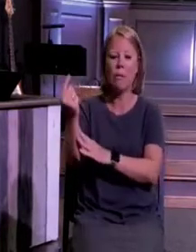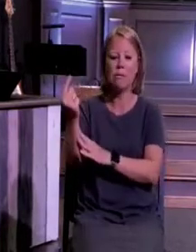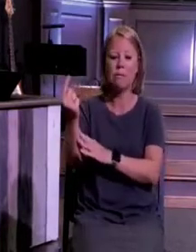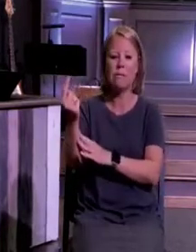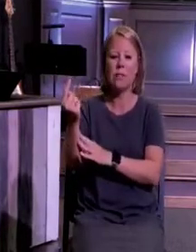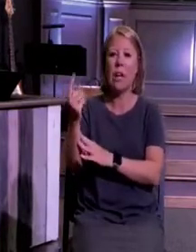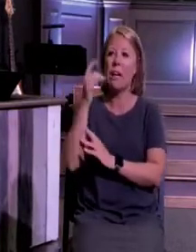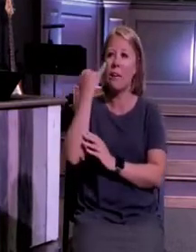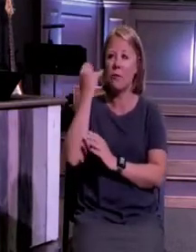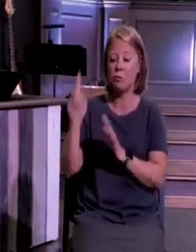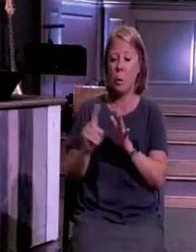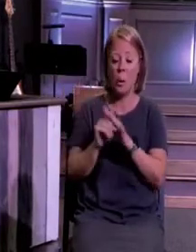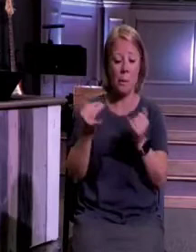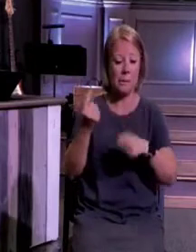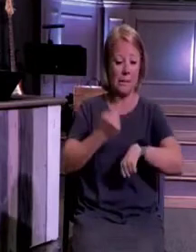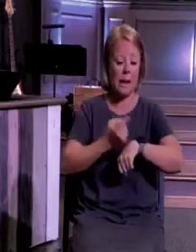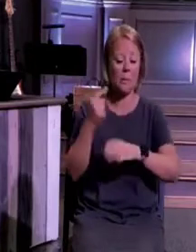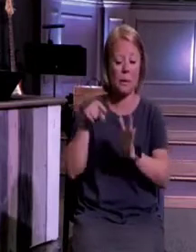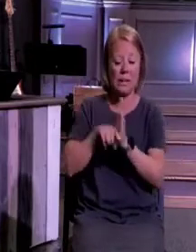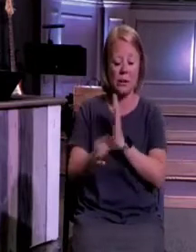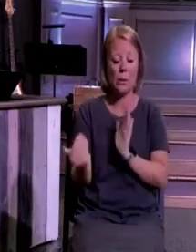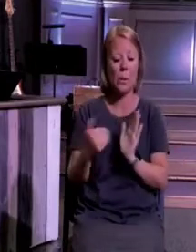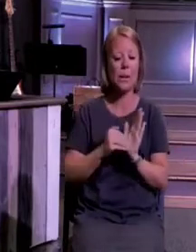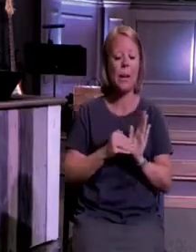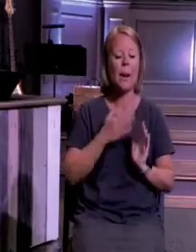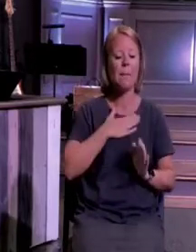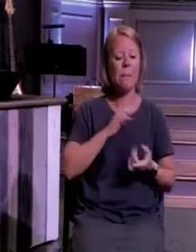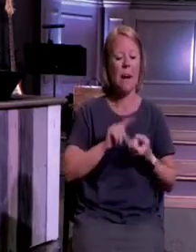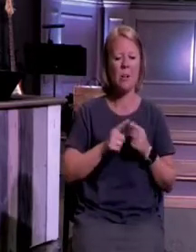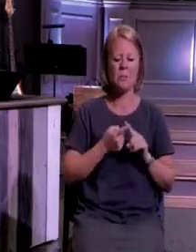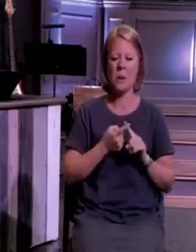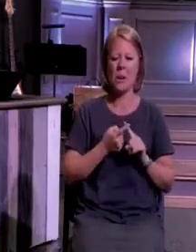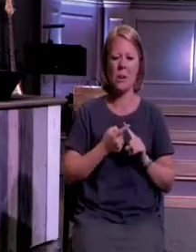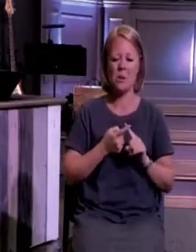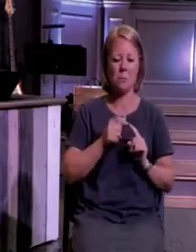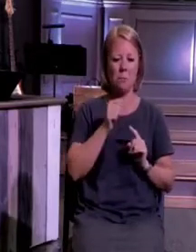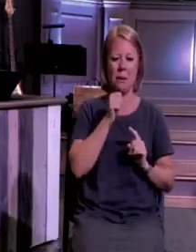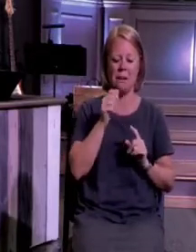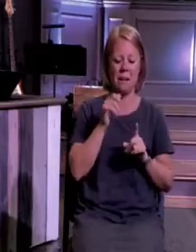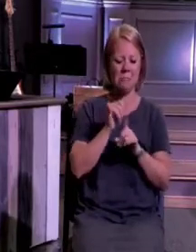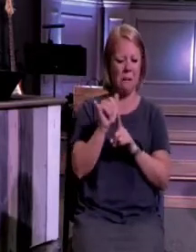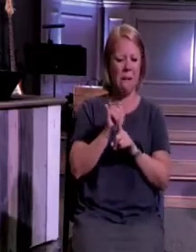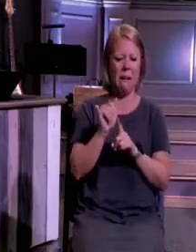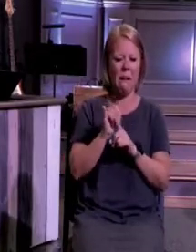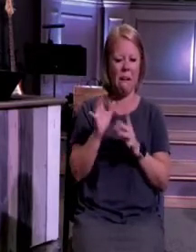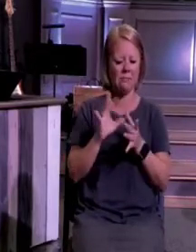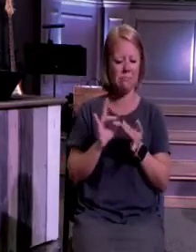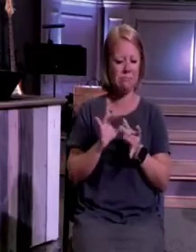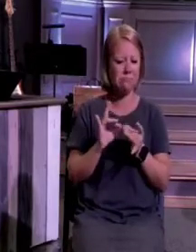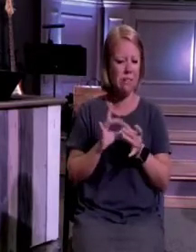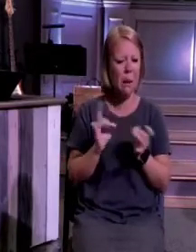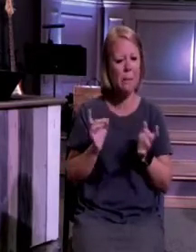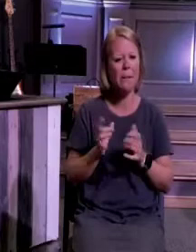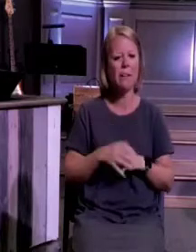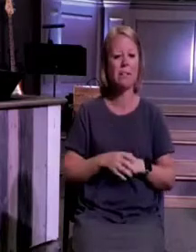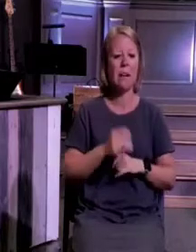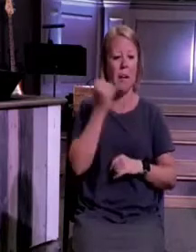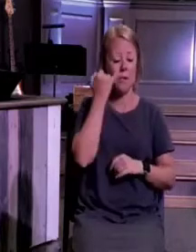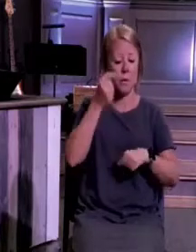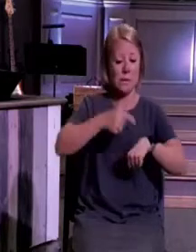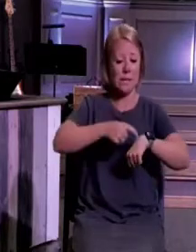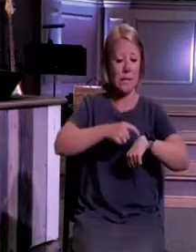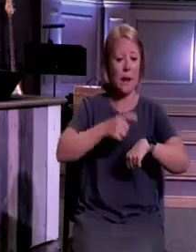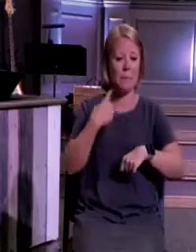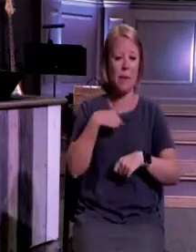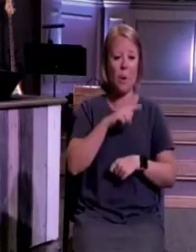today, we'll kill you again." My friend, what an ungodly, blasphemous statement that is. If there's ever a time that we need